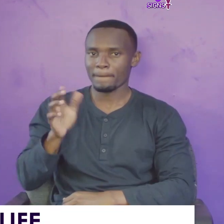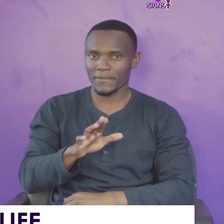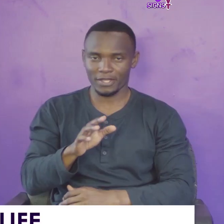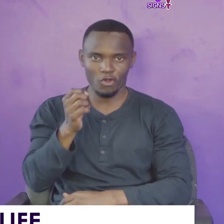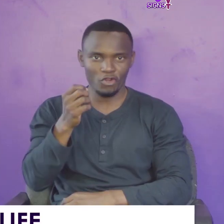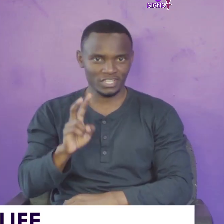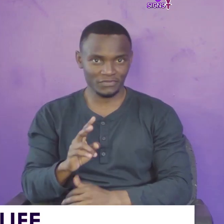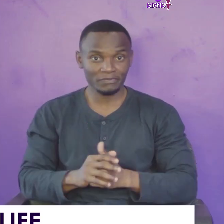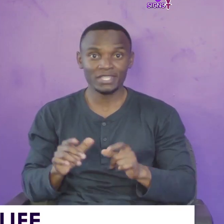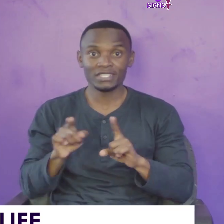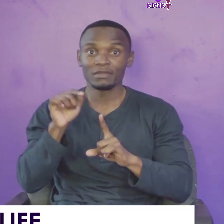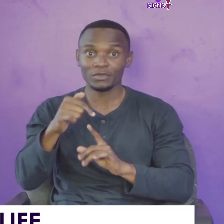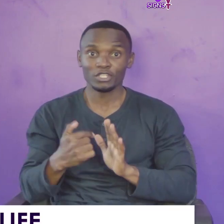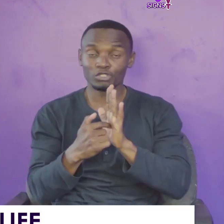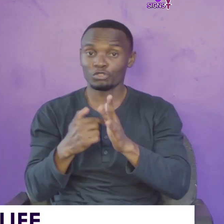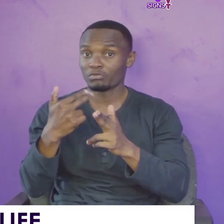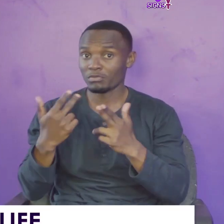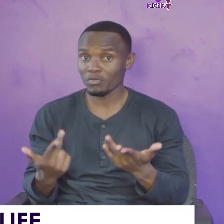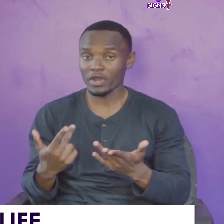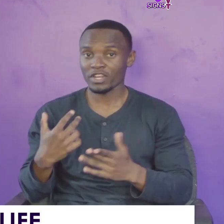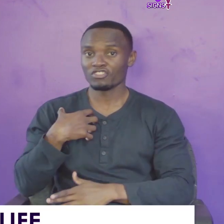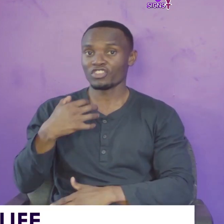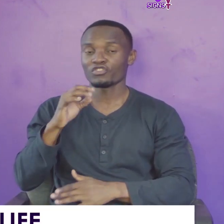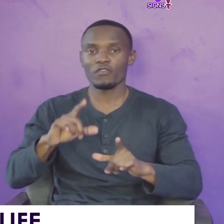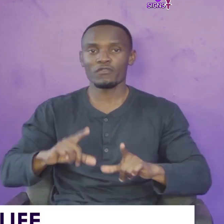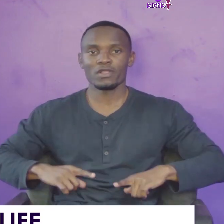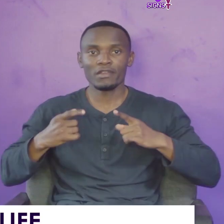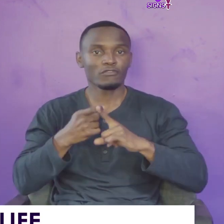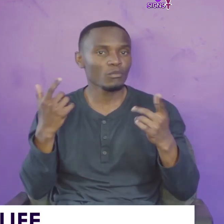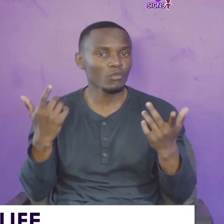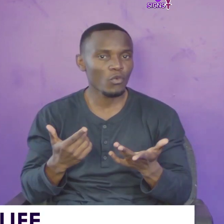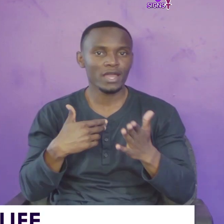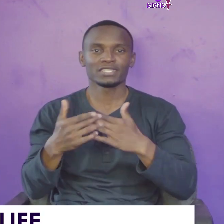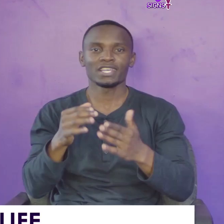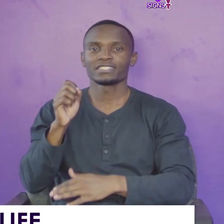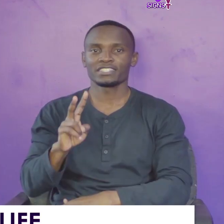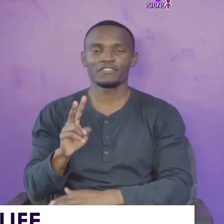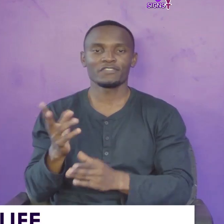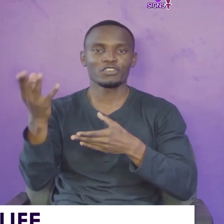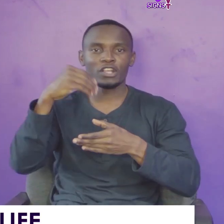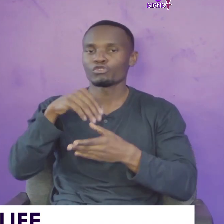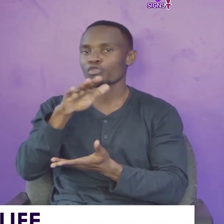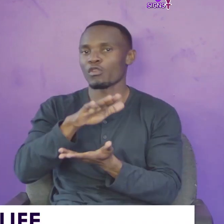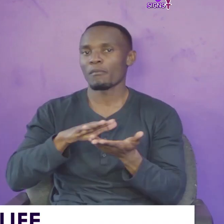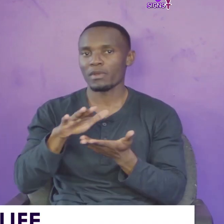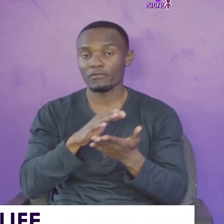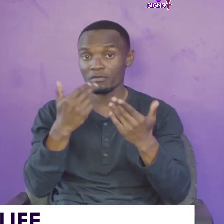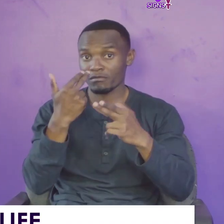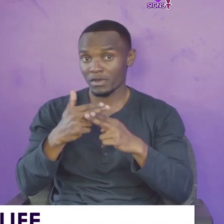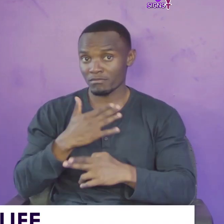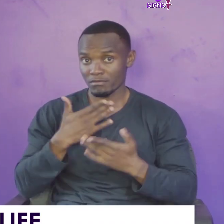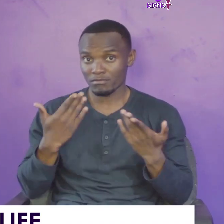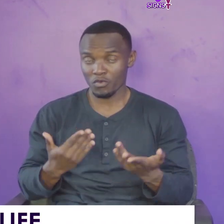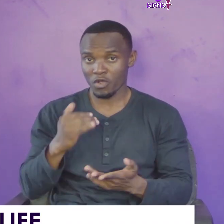This is the Treasures of Life show right here from Science TV, your inclusion platform. My name is